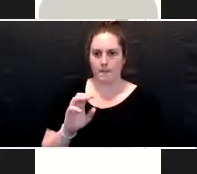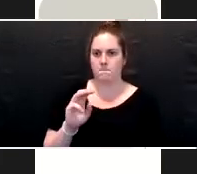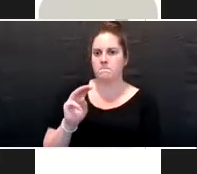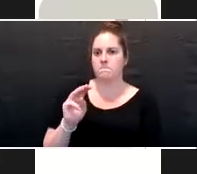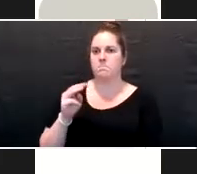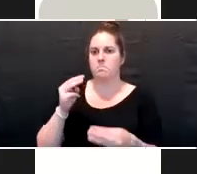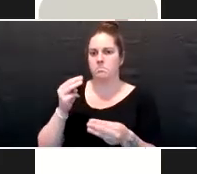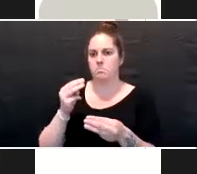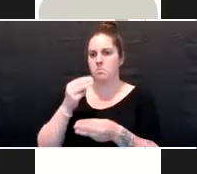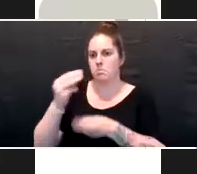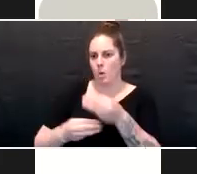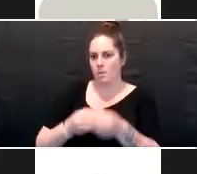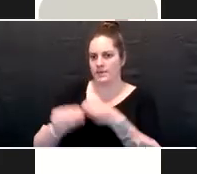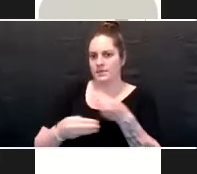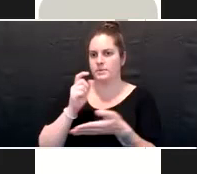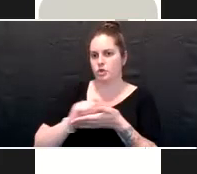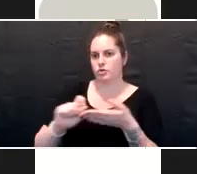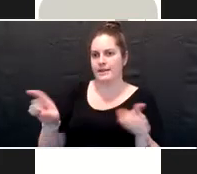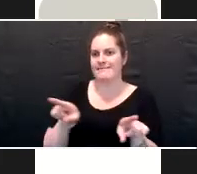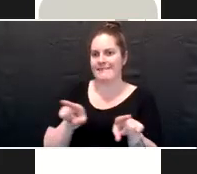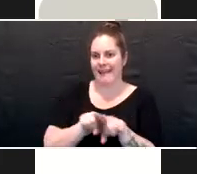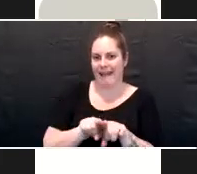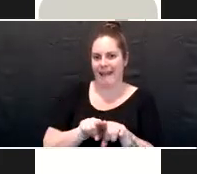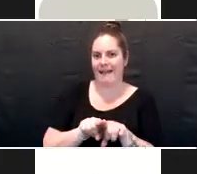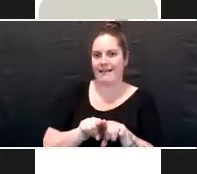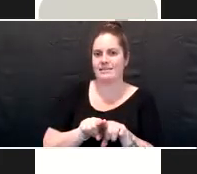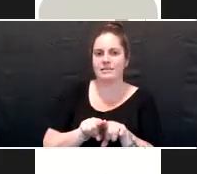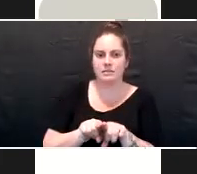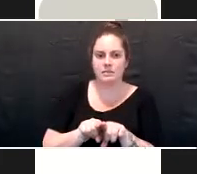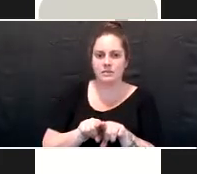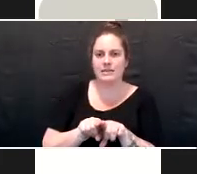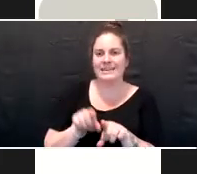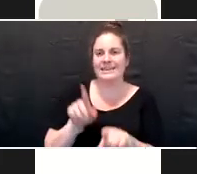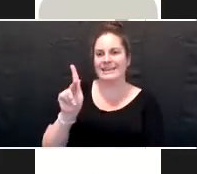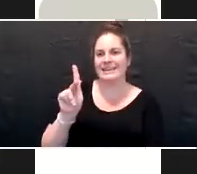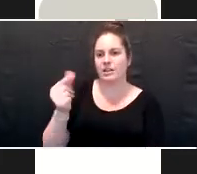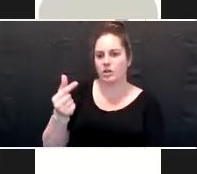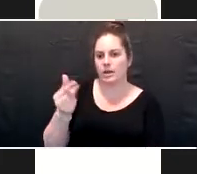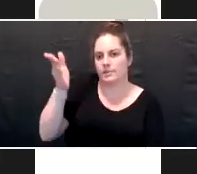in the SI system is kilogram meters per second.